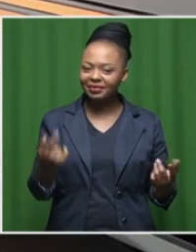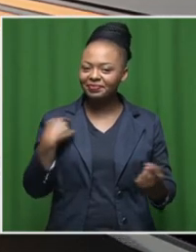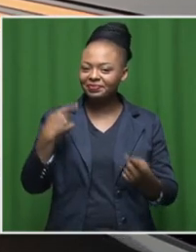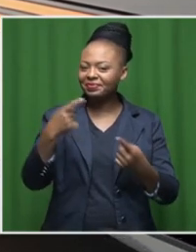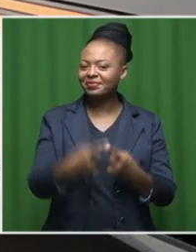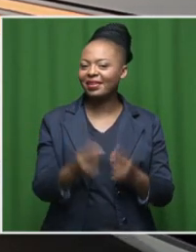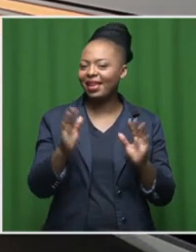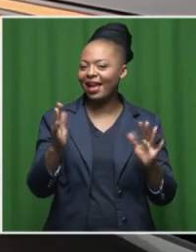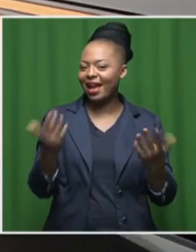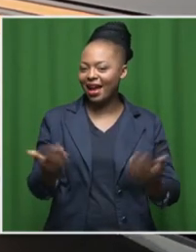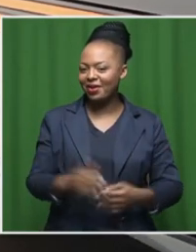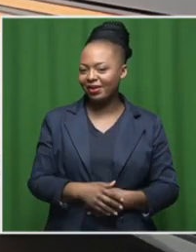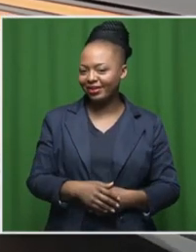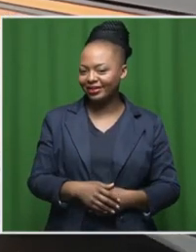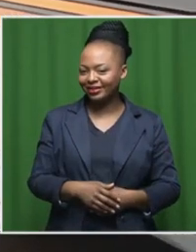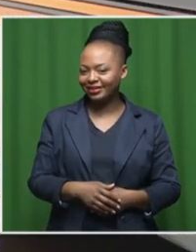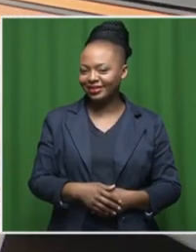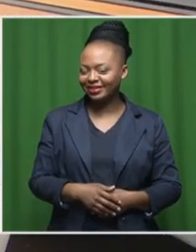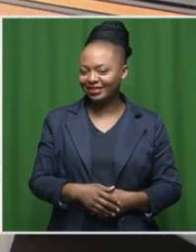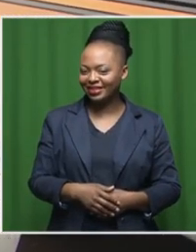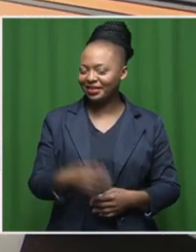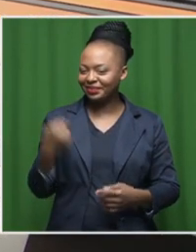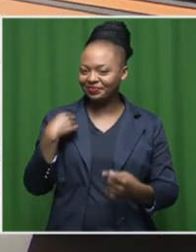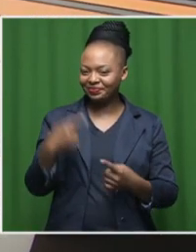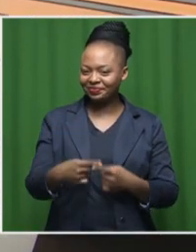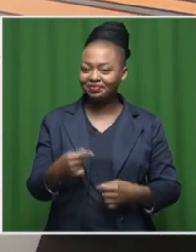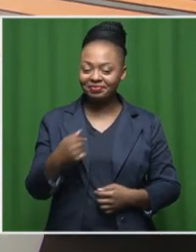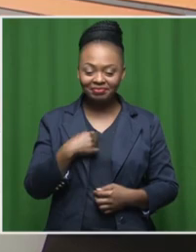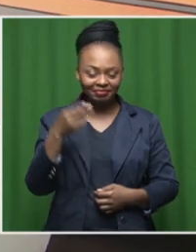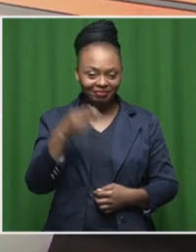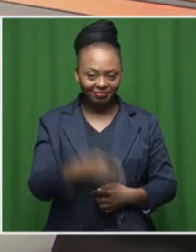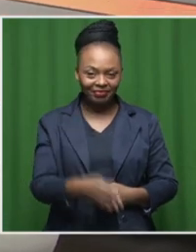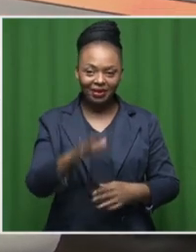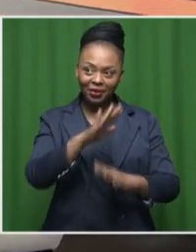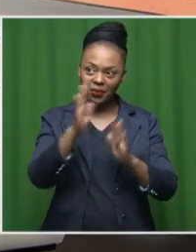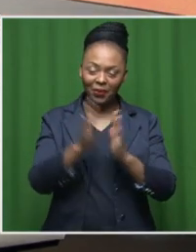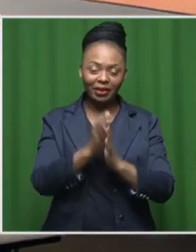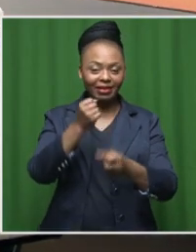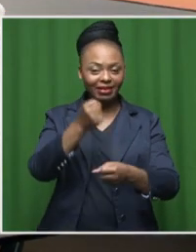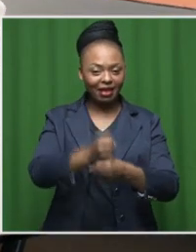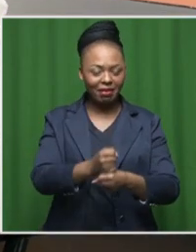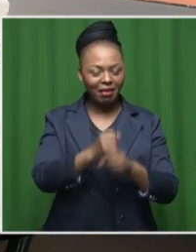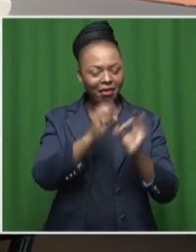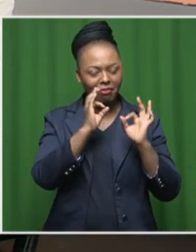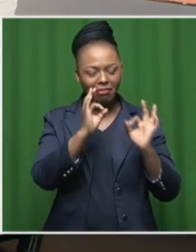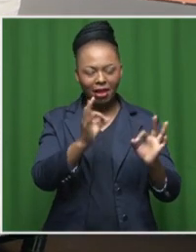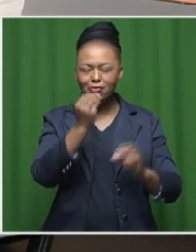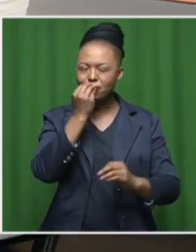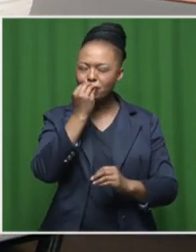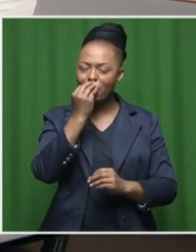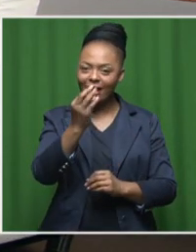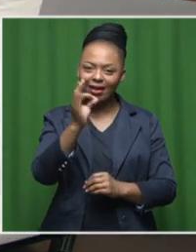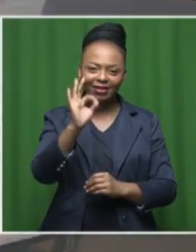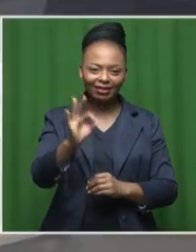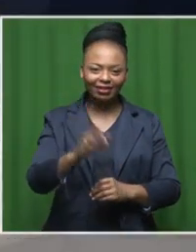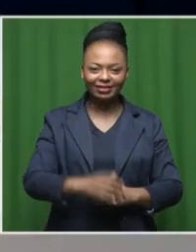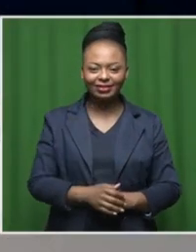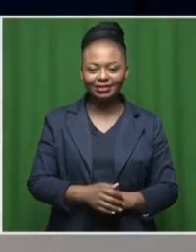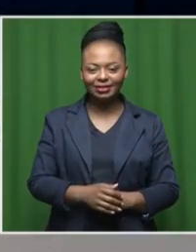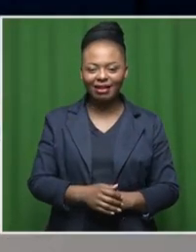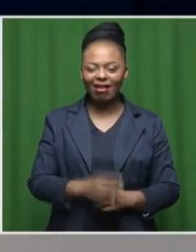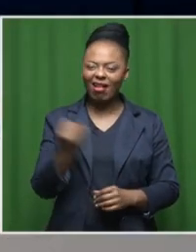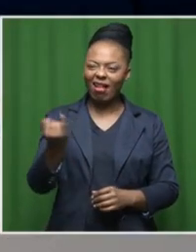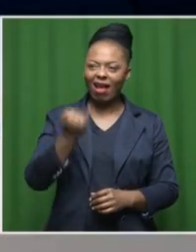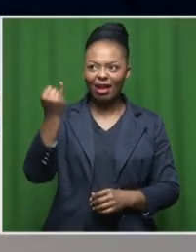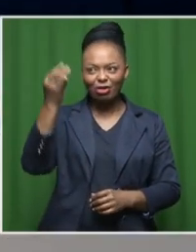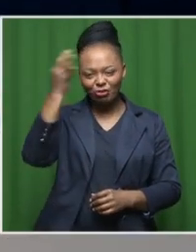Karolina? The whole year, our journey here, like, it's incredible and amazing, like a dream come true kind of